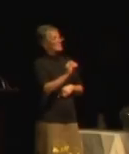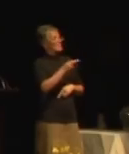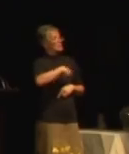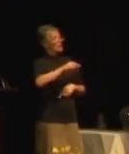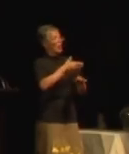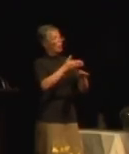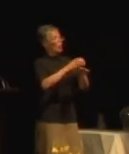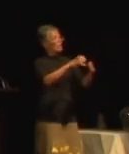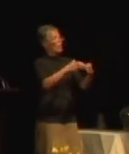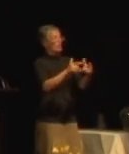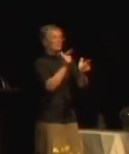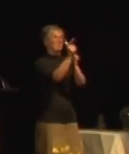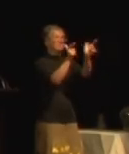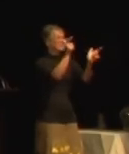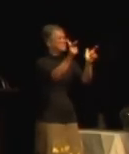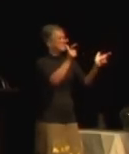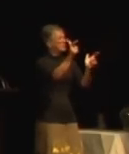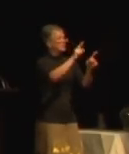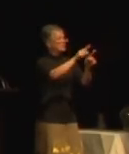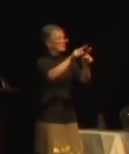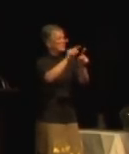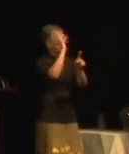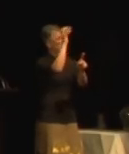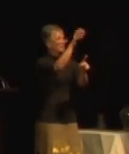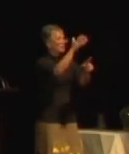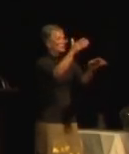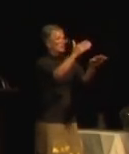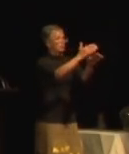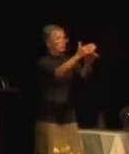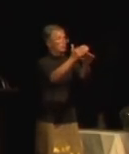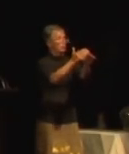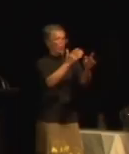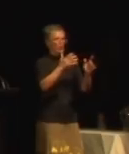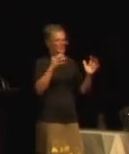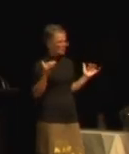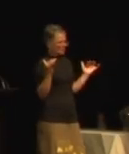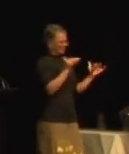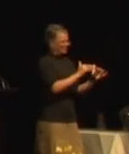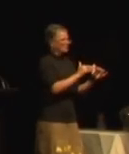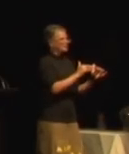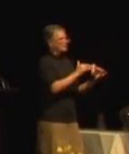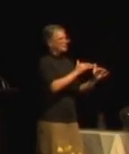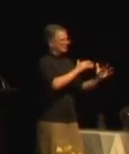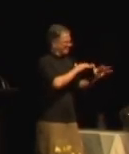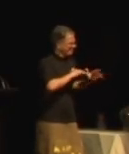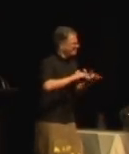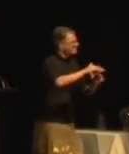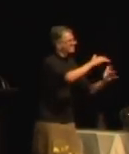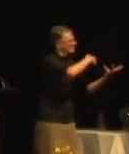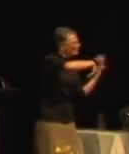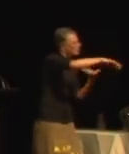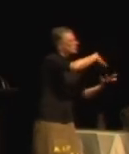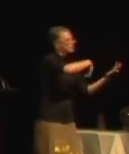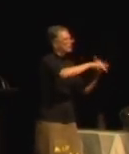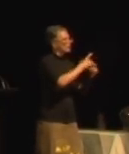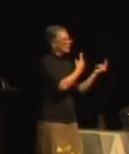any office. All Hands is a critical part of building the connective tissue that allows us to work well together the rest of the